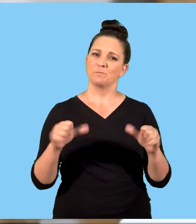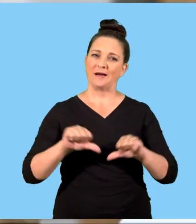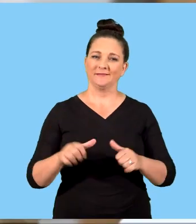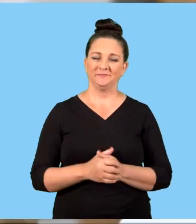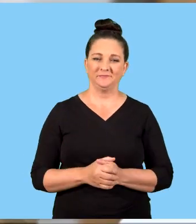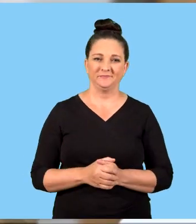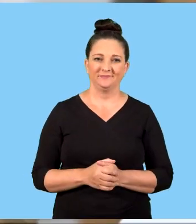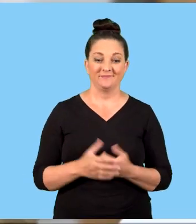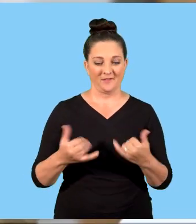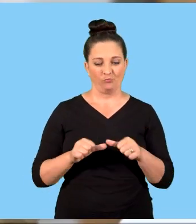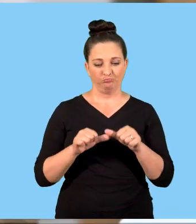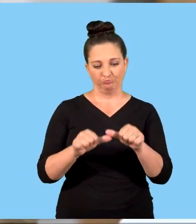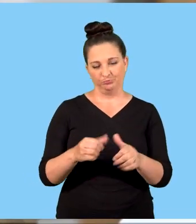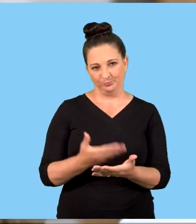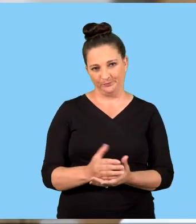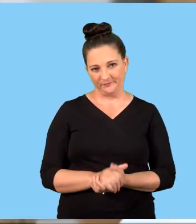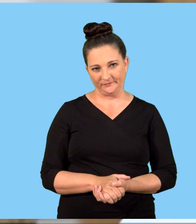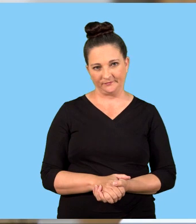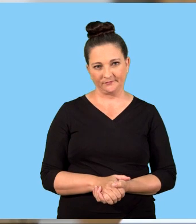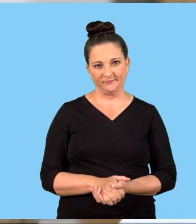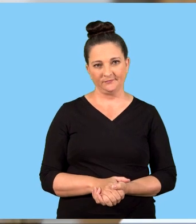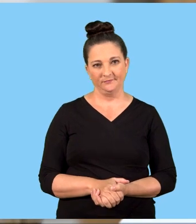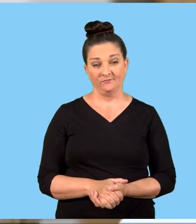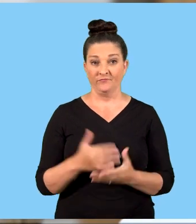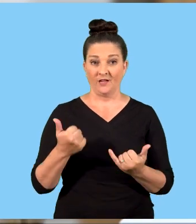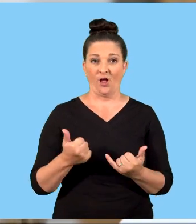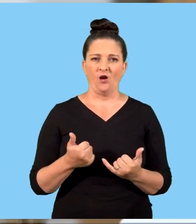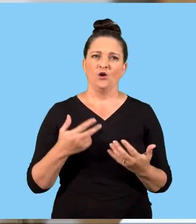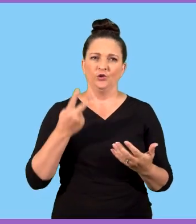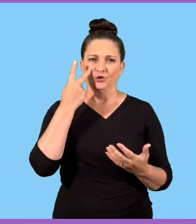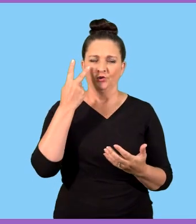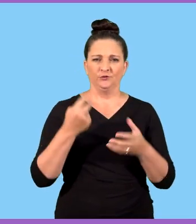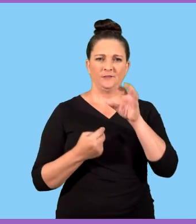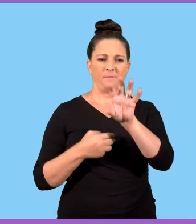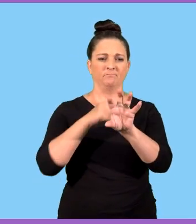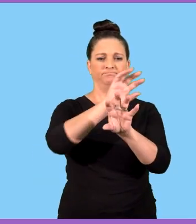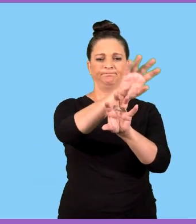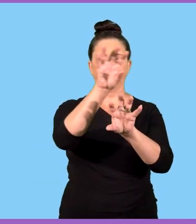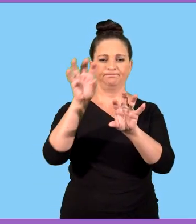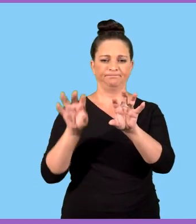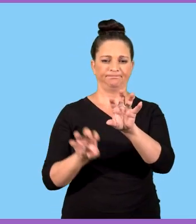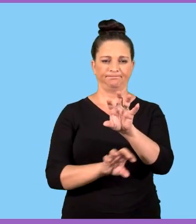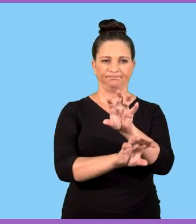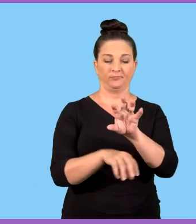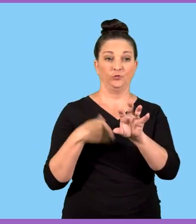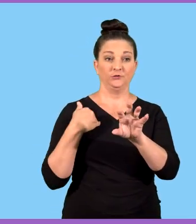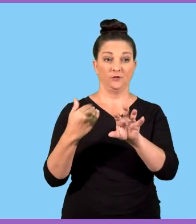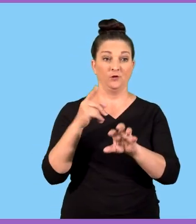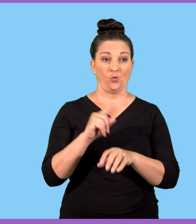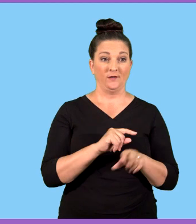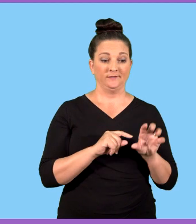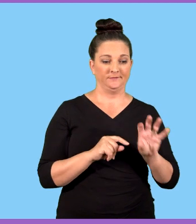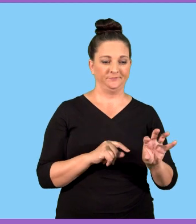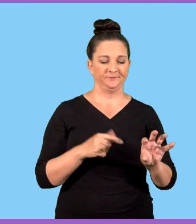Welcome back, everyone. Let's carry on. So if you look at my concept map, let's begin with ascending and descending